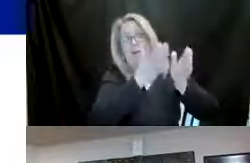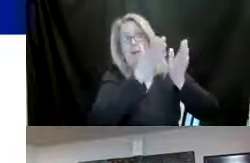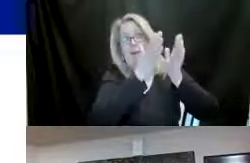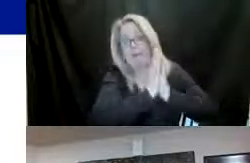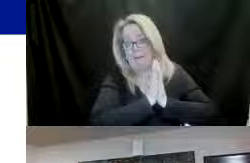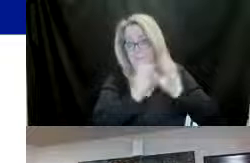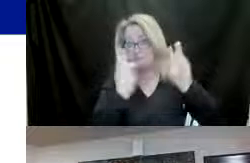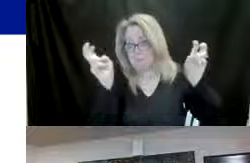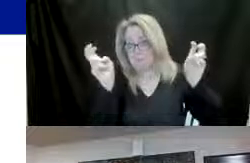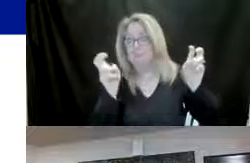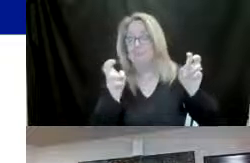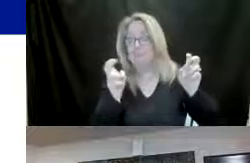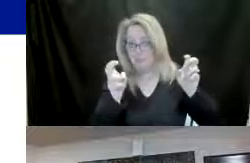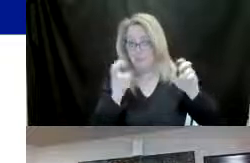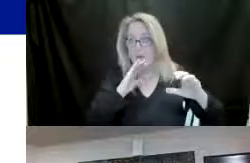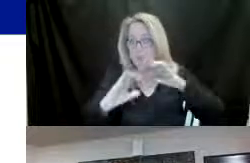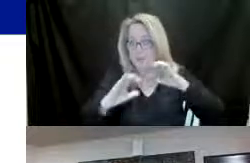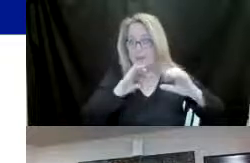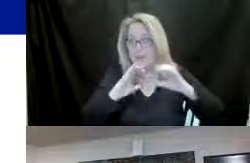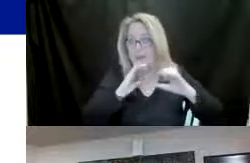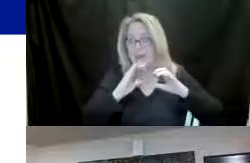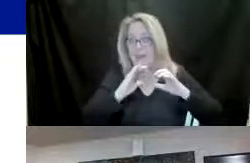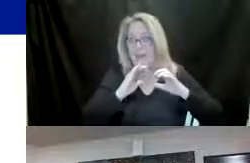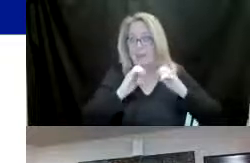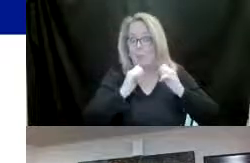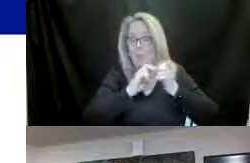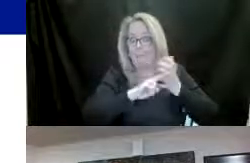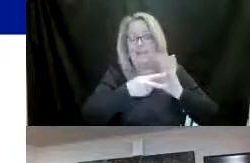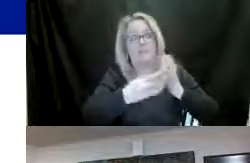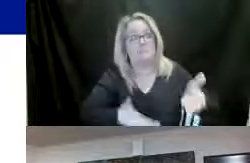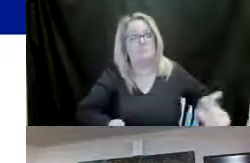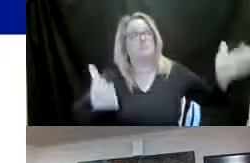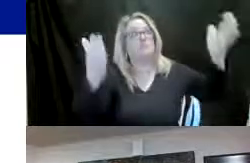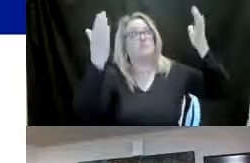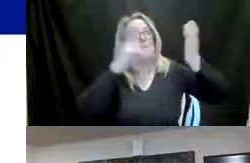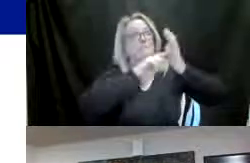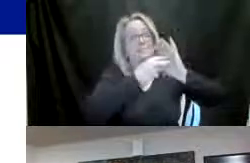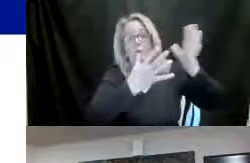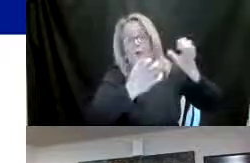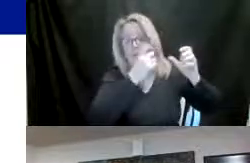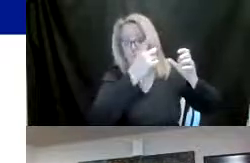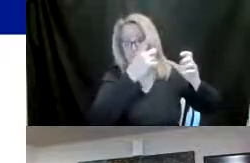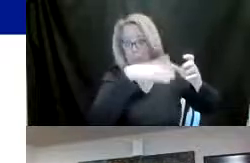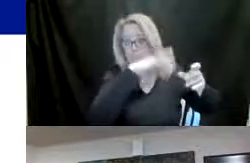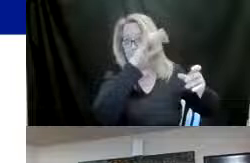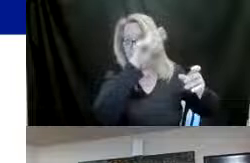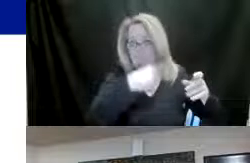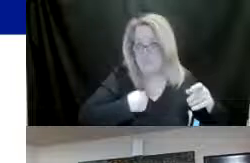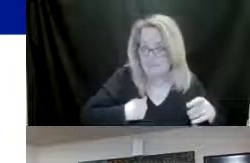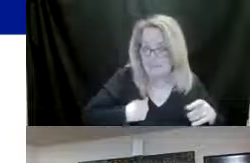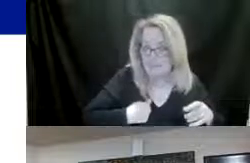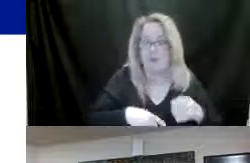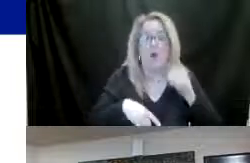talk, communicate in a purposeful way to someone else. Eye gaze, gestures, things like that, shaking a